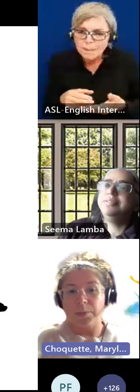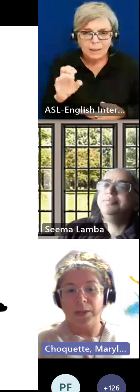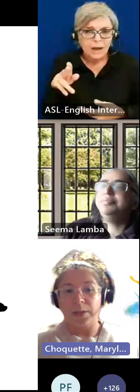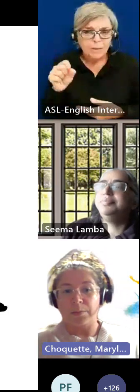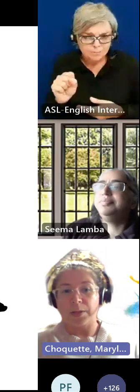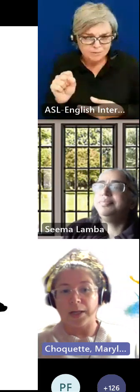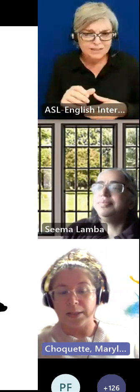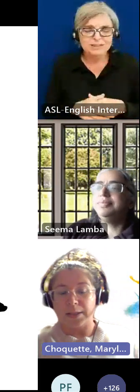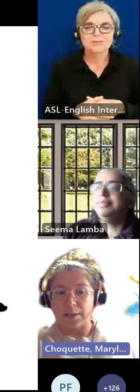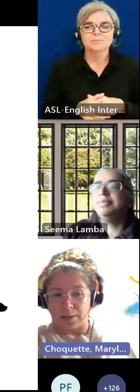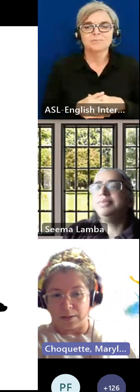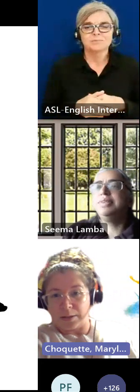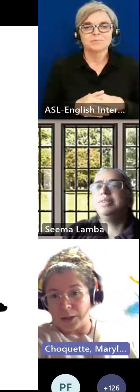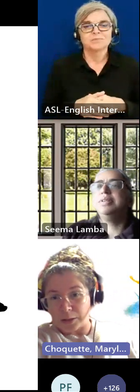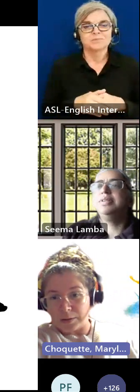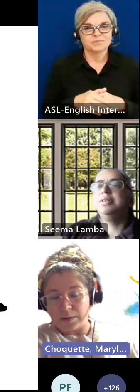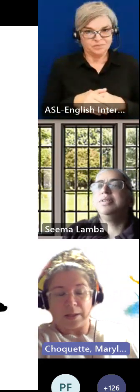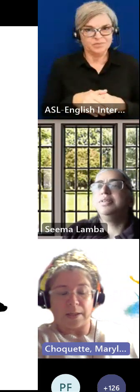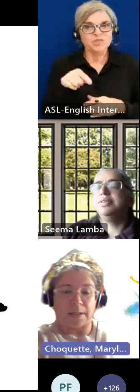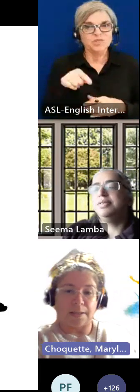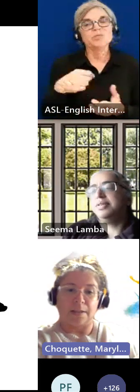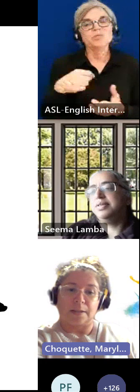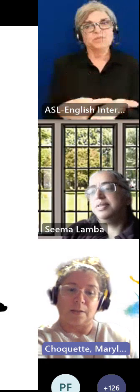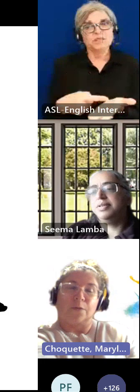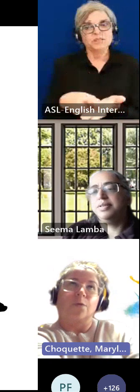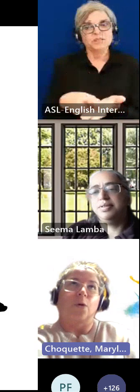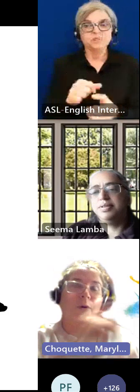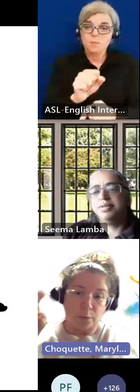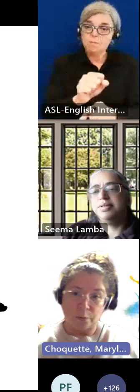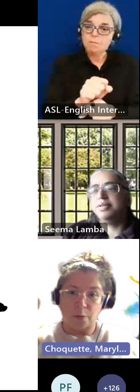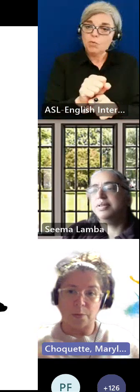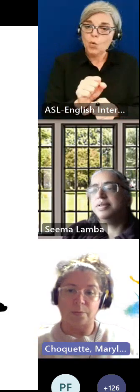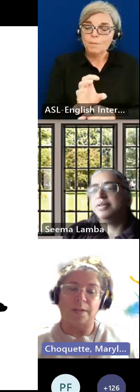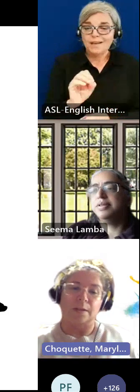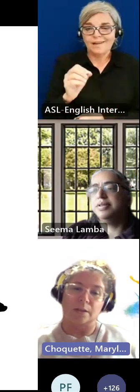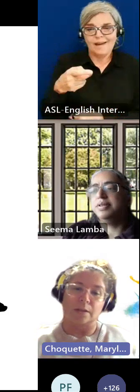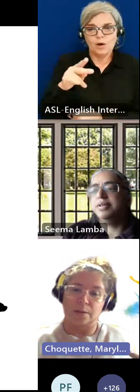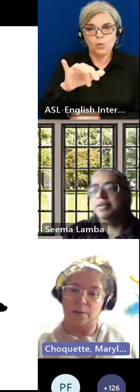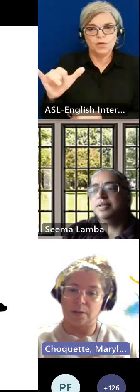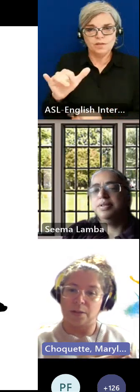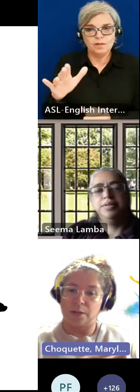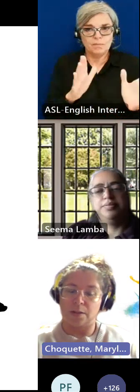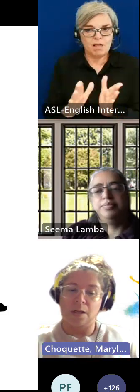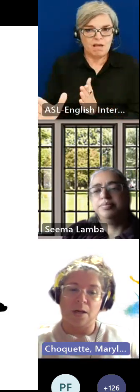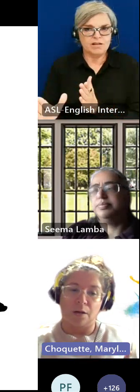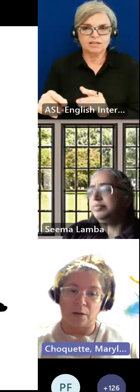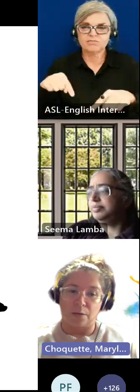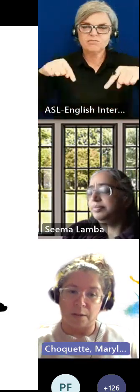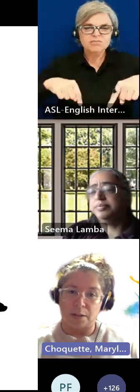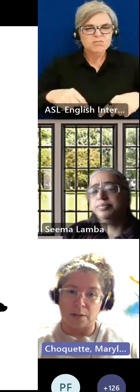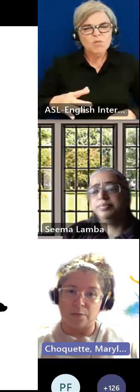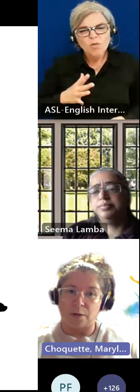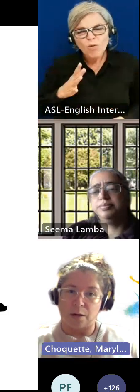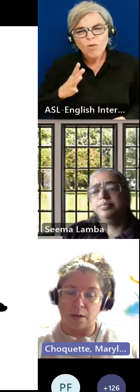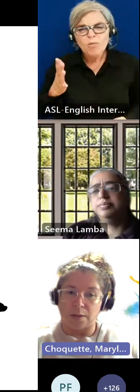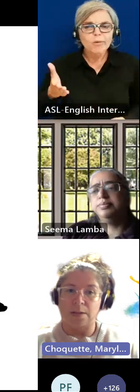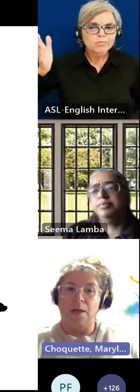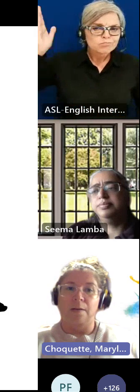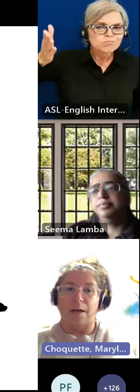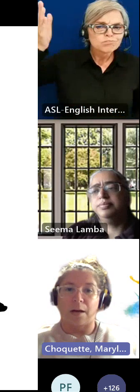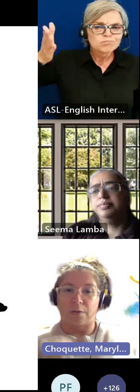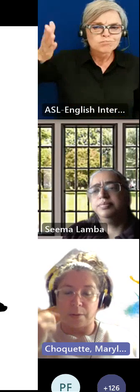go employment equity plans discussion. Like I said, it's not a formal presentation. It's really just a conversation